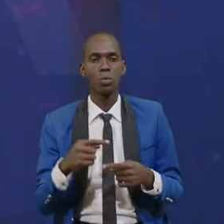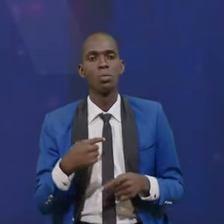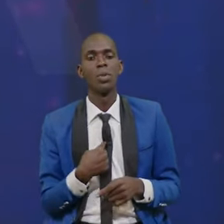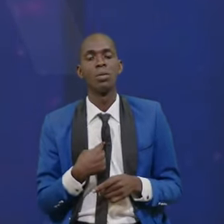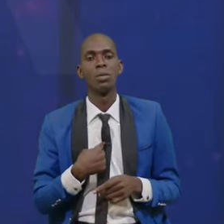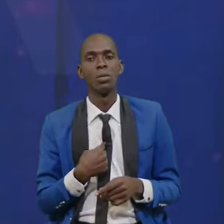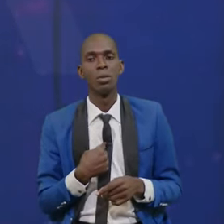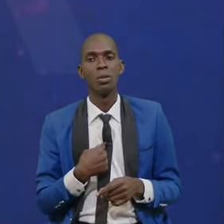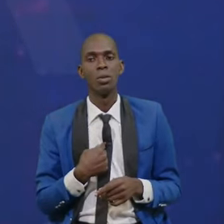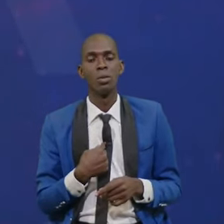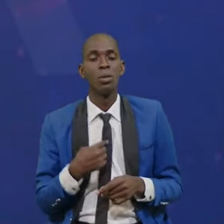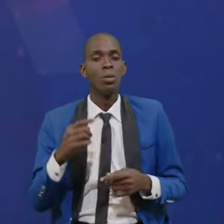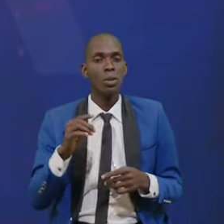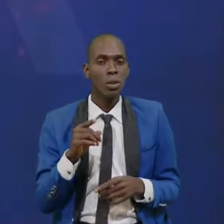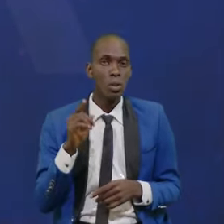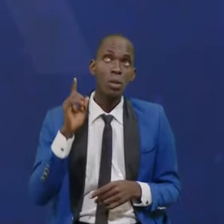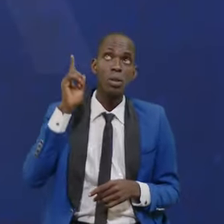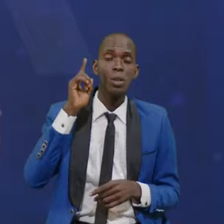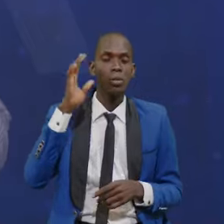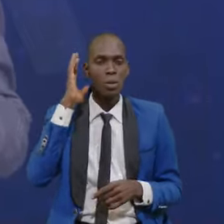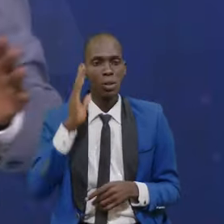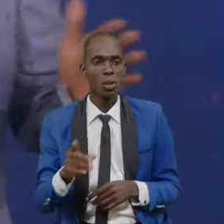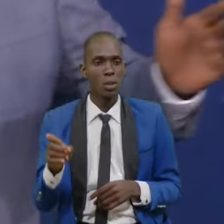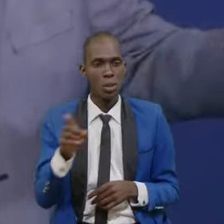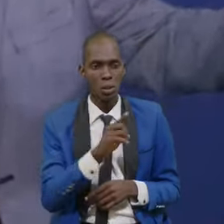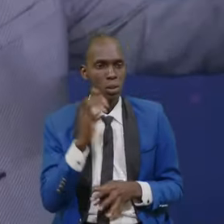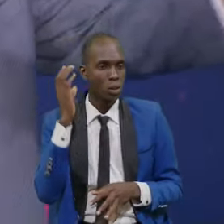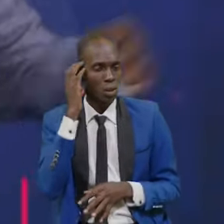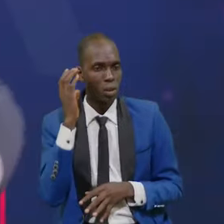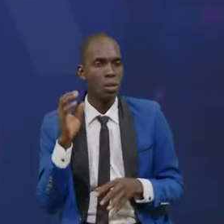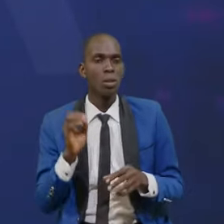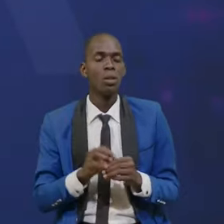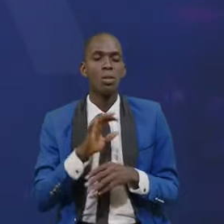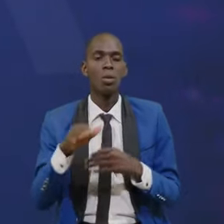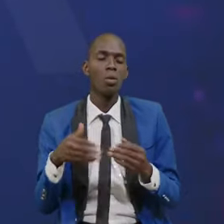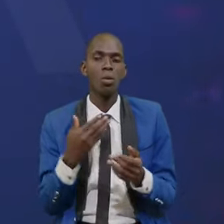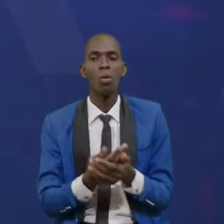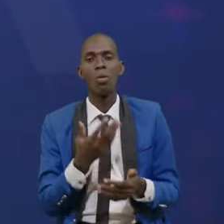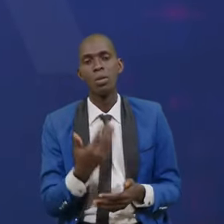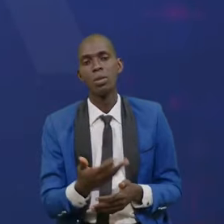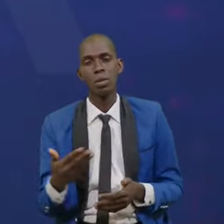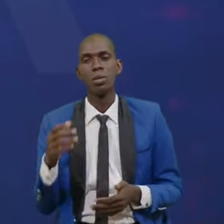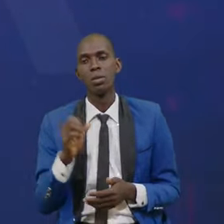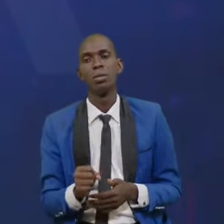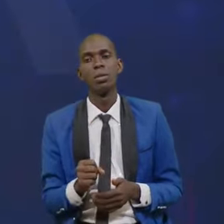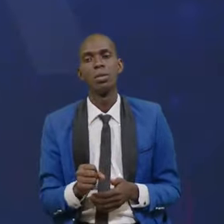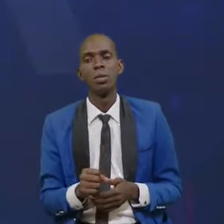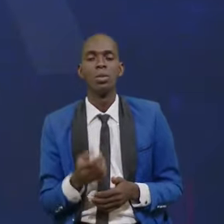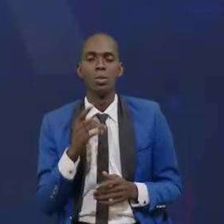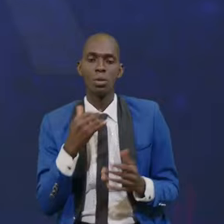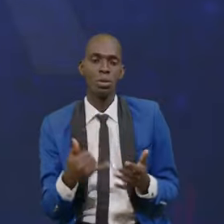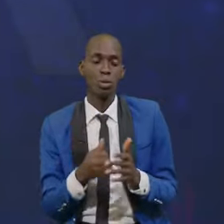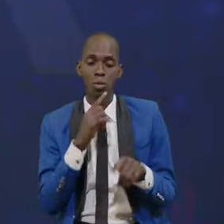me Moses, him shall ye hear in all things." He'll talk about repentance